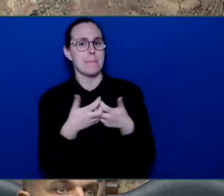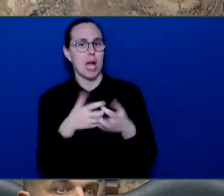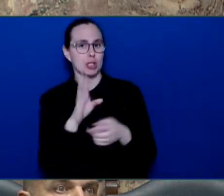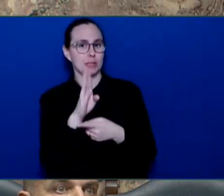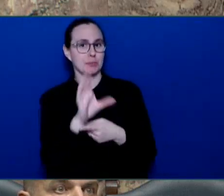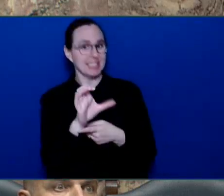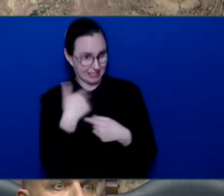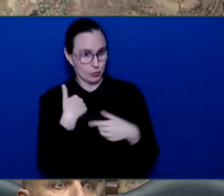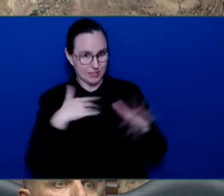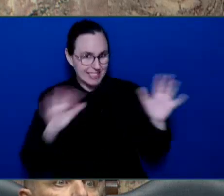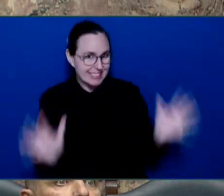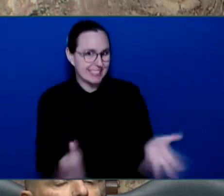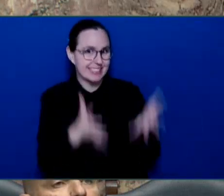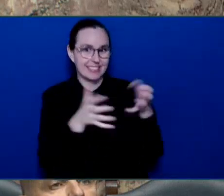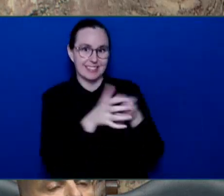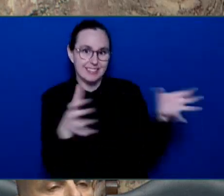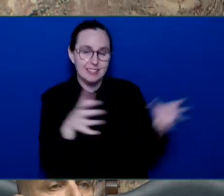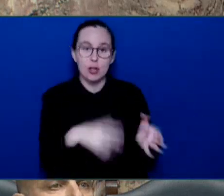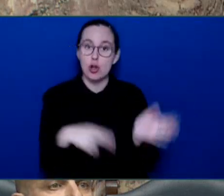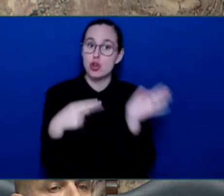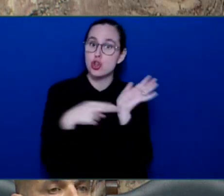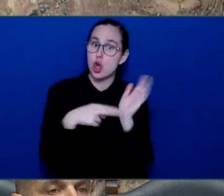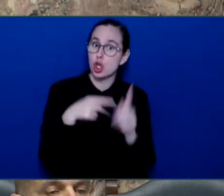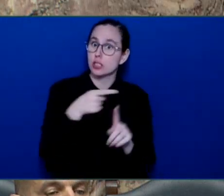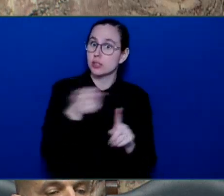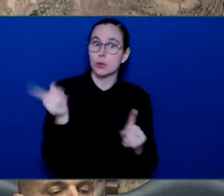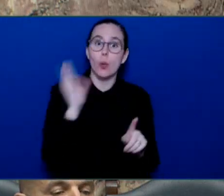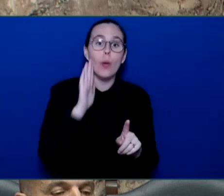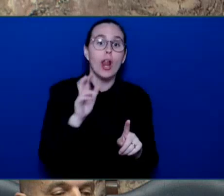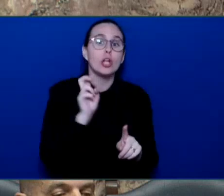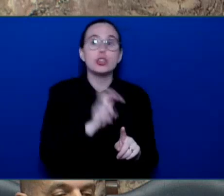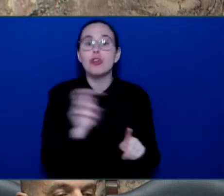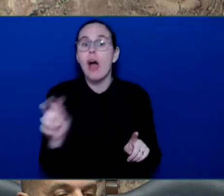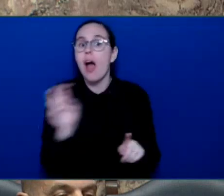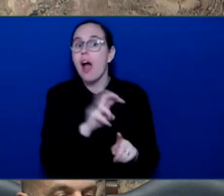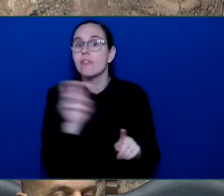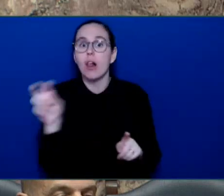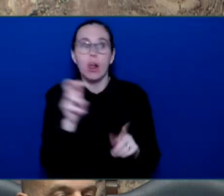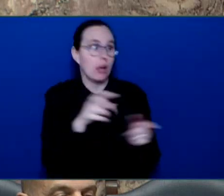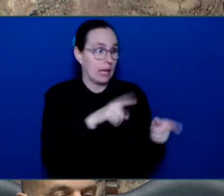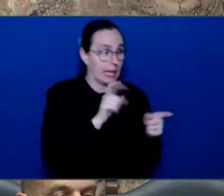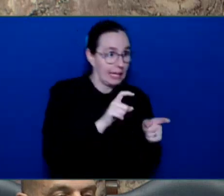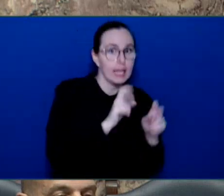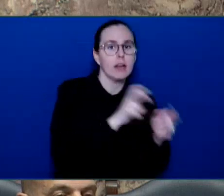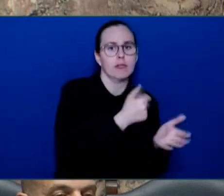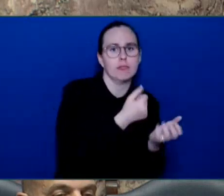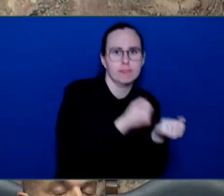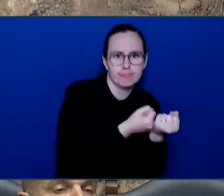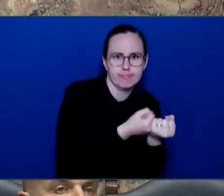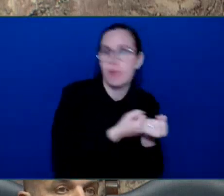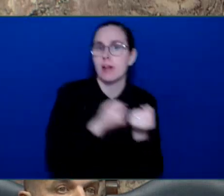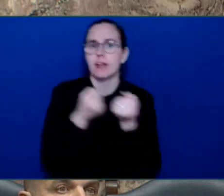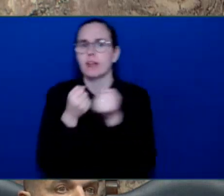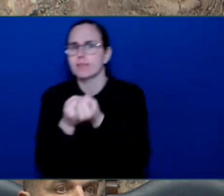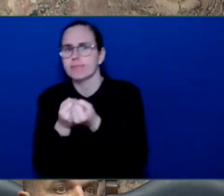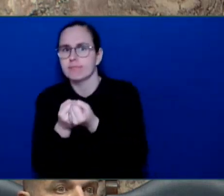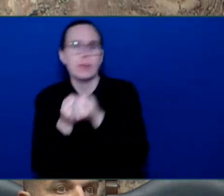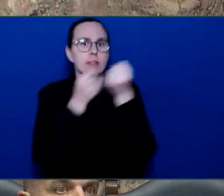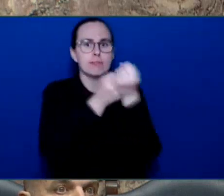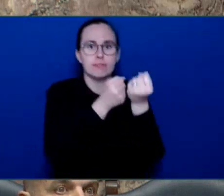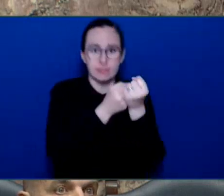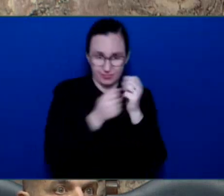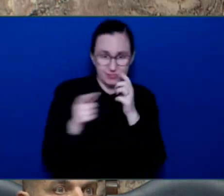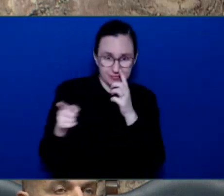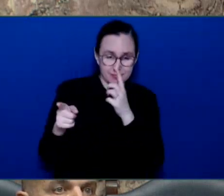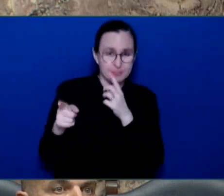BC in specific cases, and that includes in the Caribou, Honourable Speaker. We're supporting emergency rooms through, for